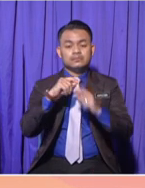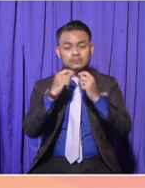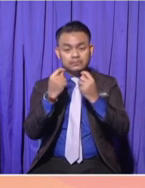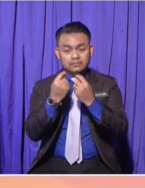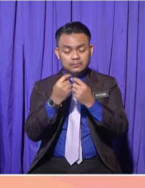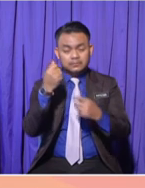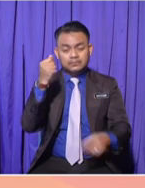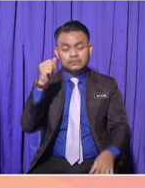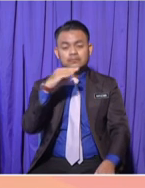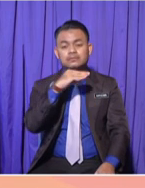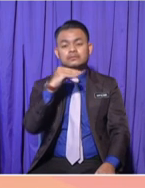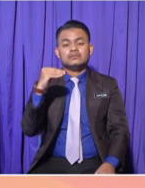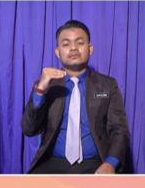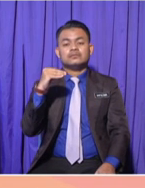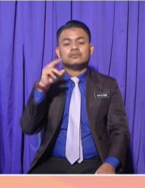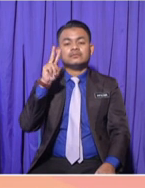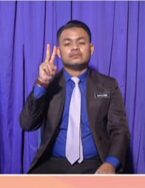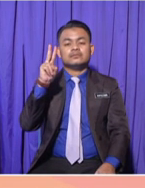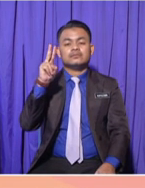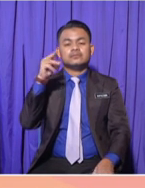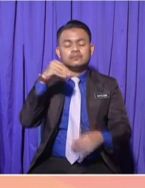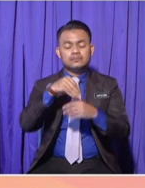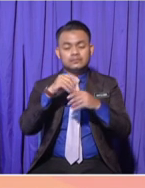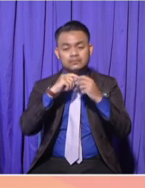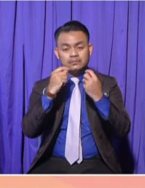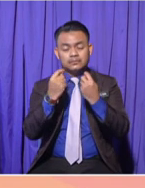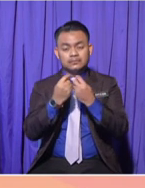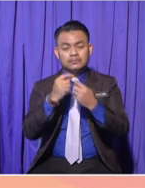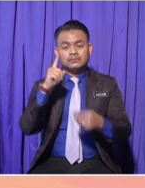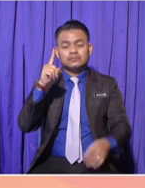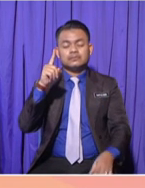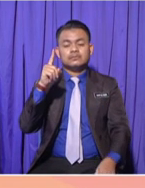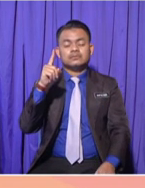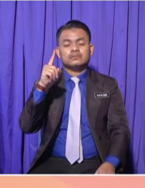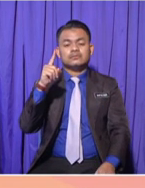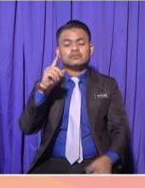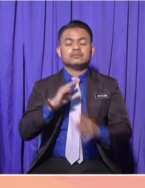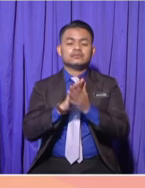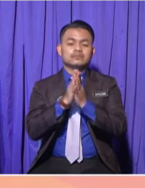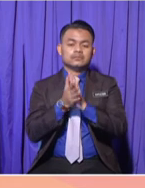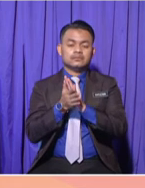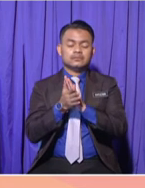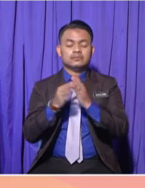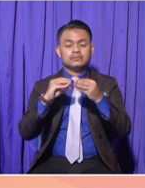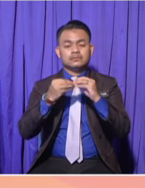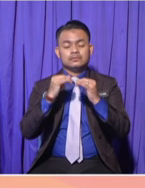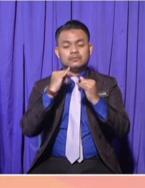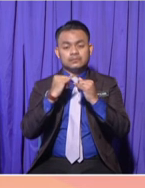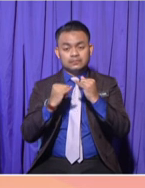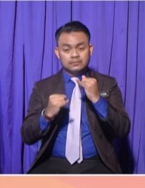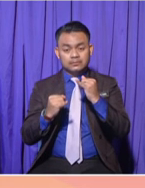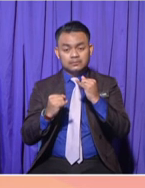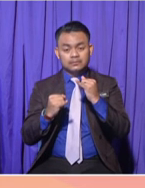2 in the ones place. Therefore, the last number is